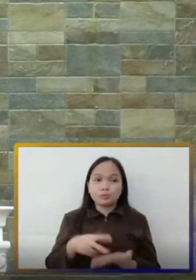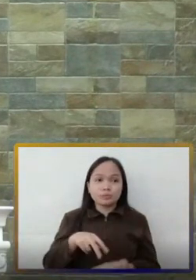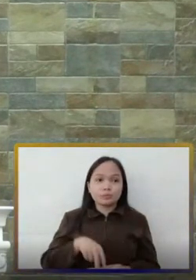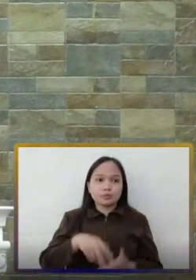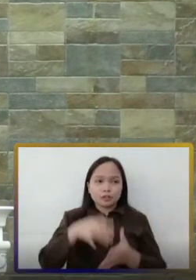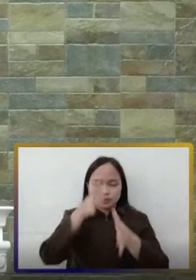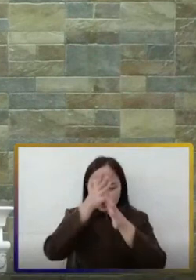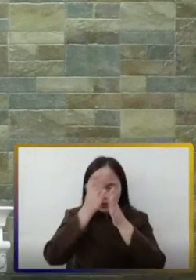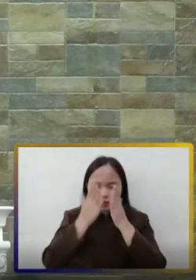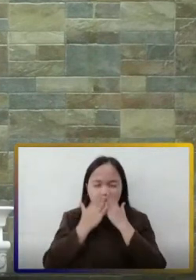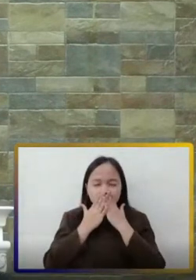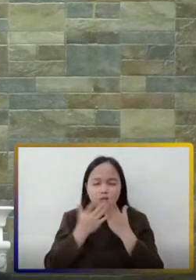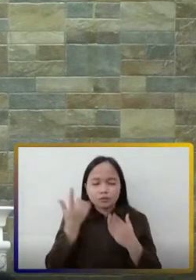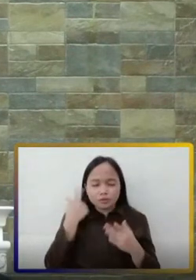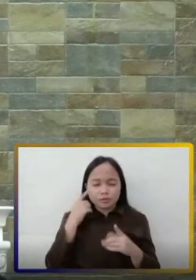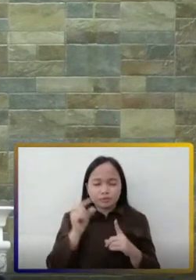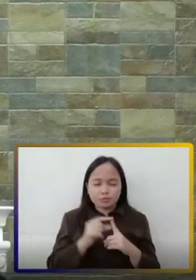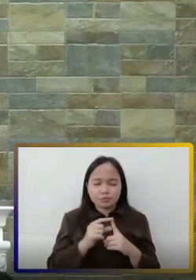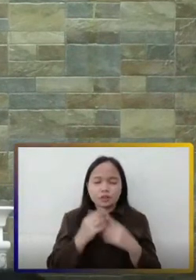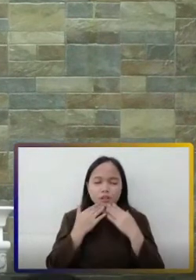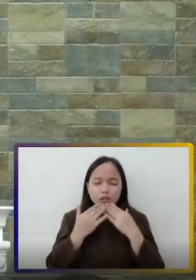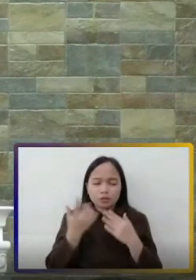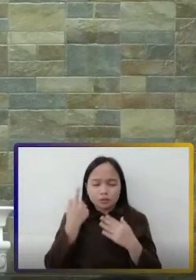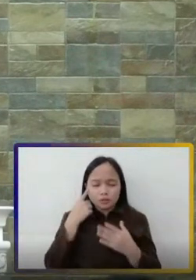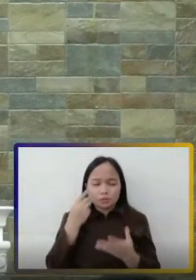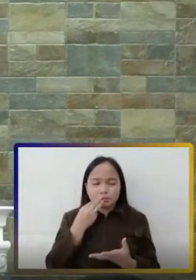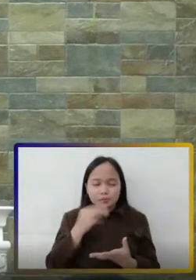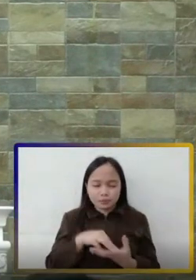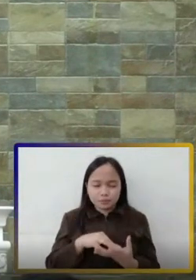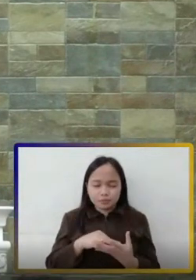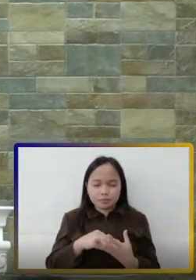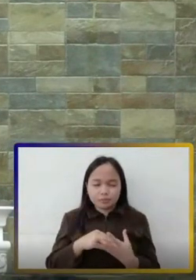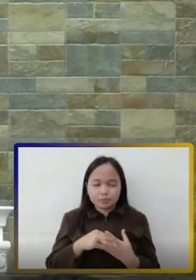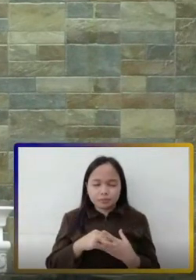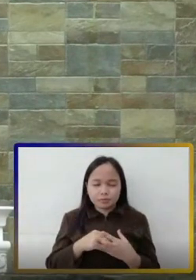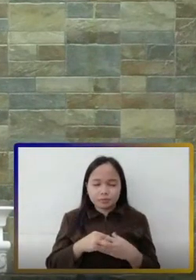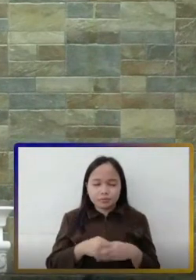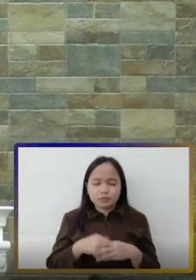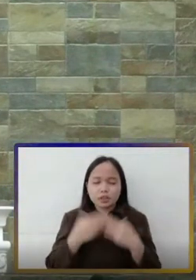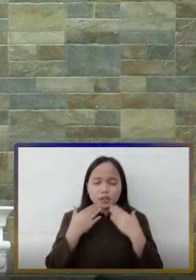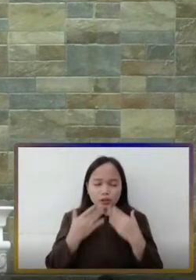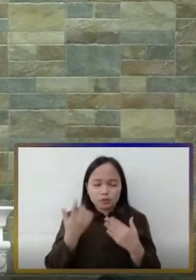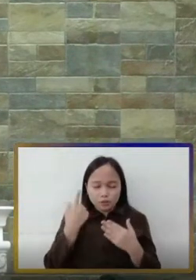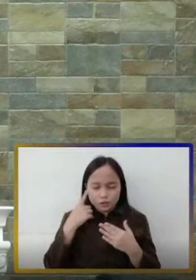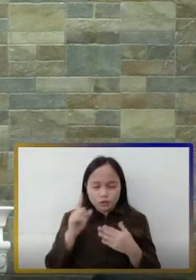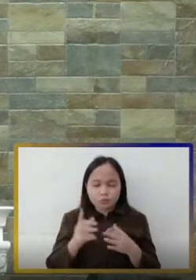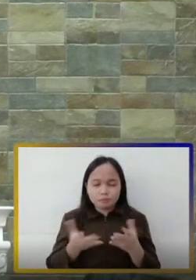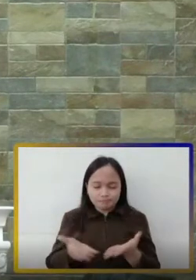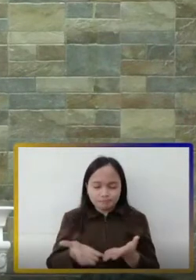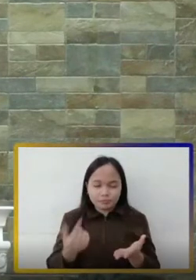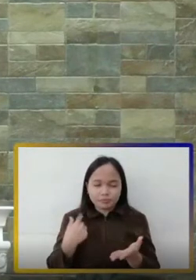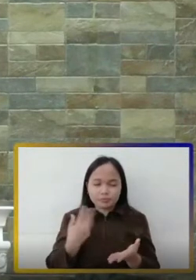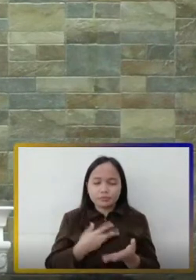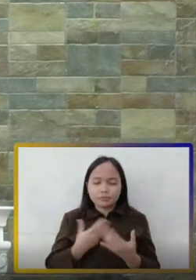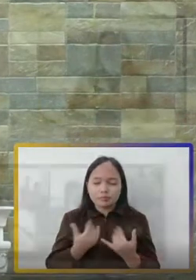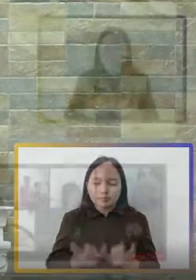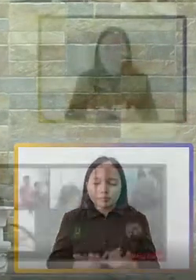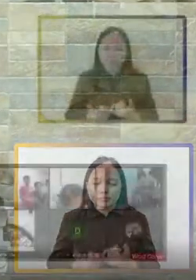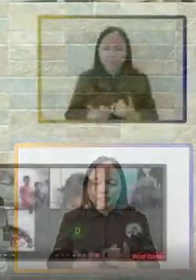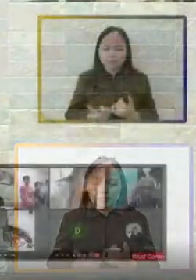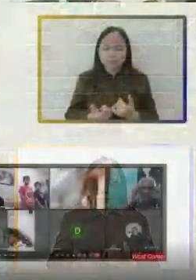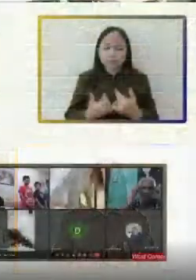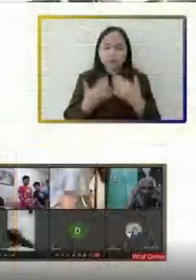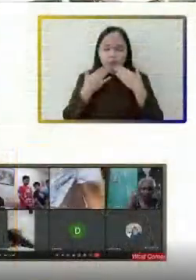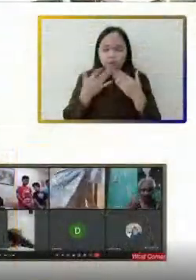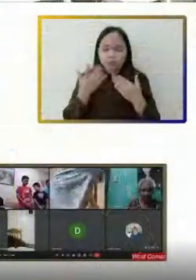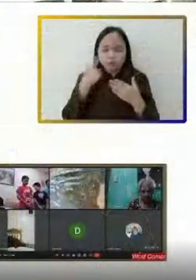Father, thank you for your words. Thank you for your message. Thank you for bringing us here tonight.